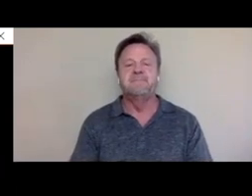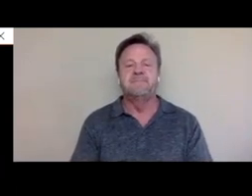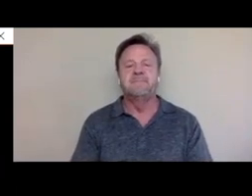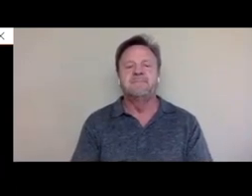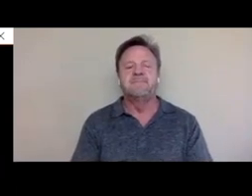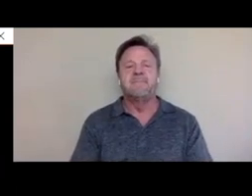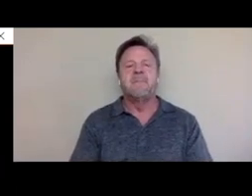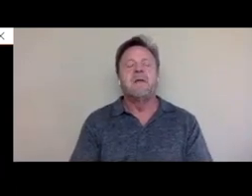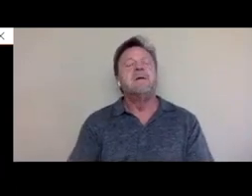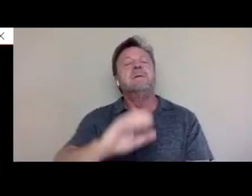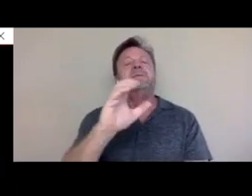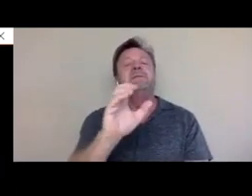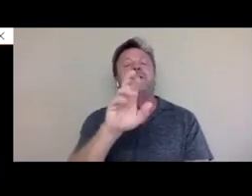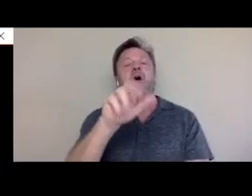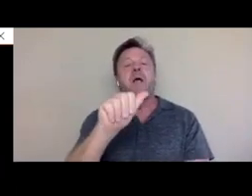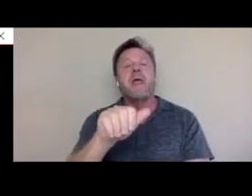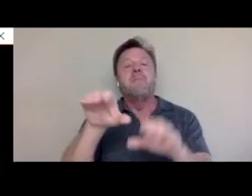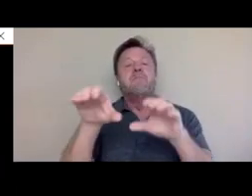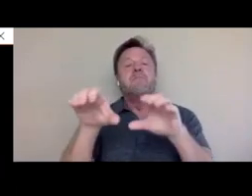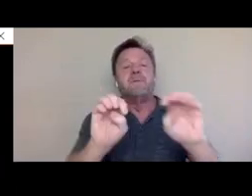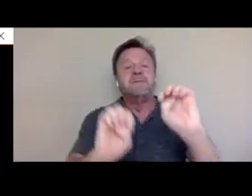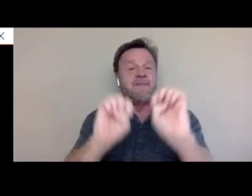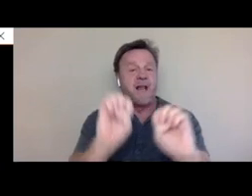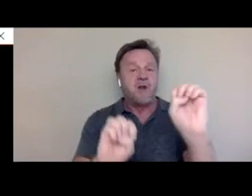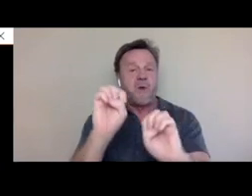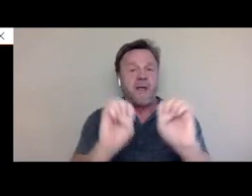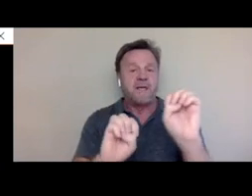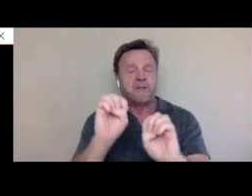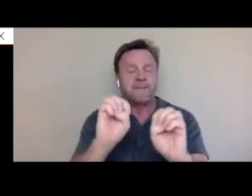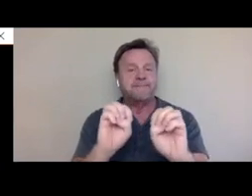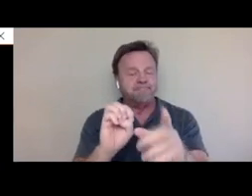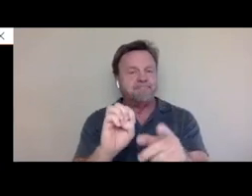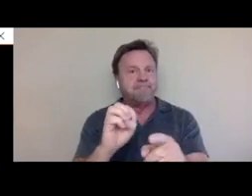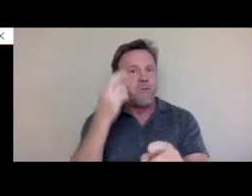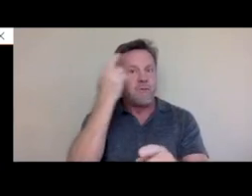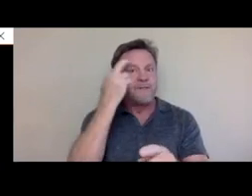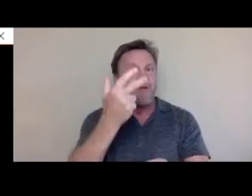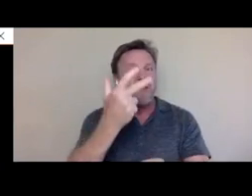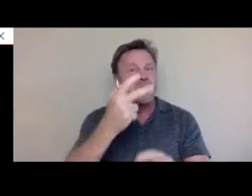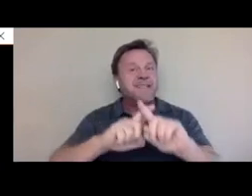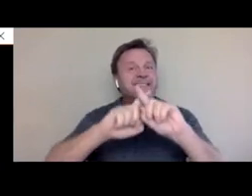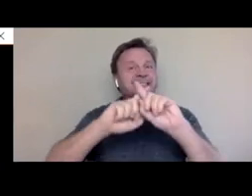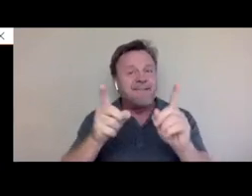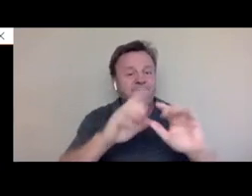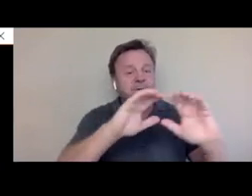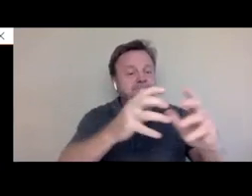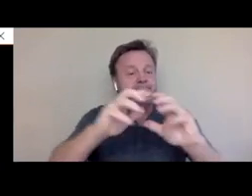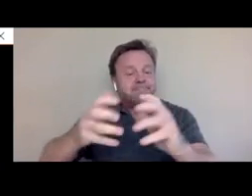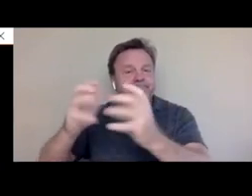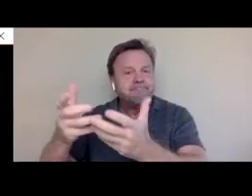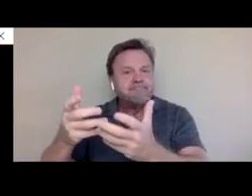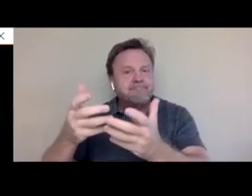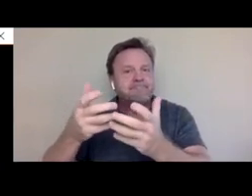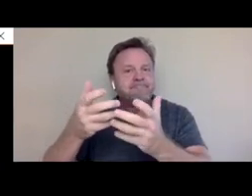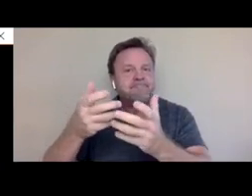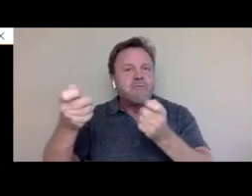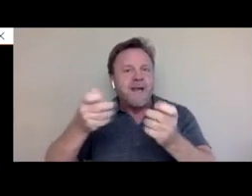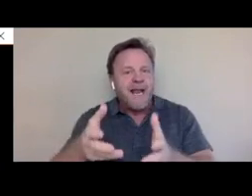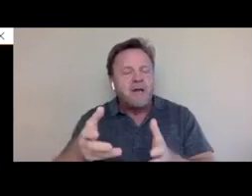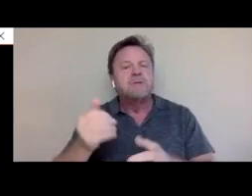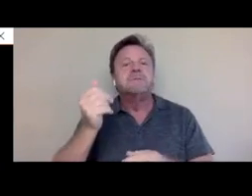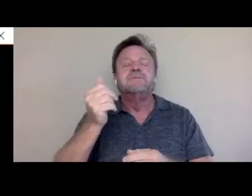CRA performance evaluations, the reason there are three different regulators is has to do with the